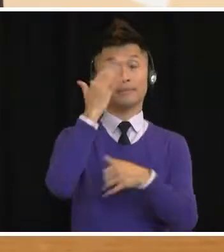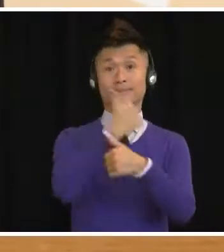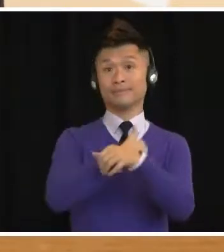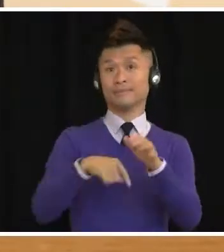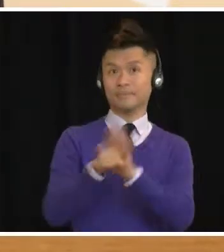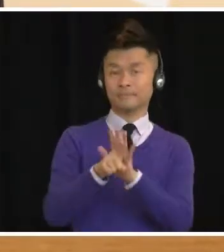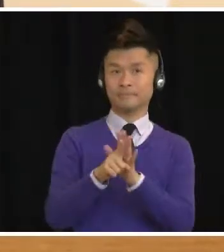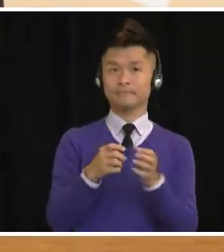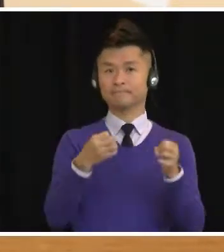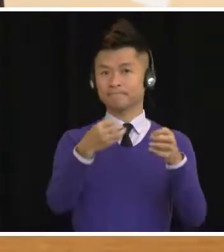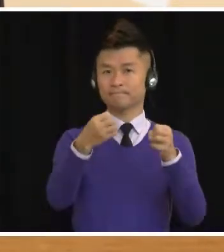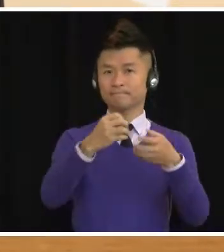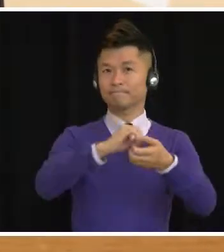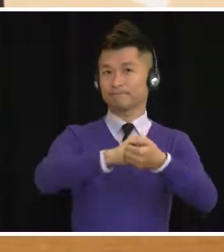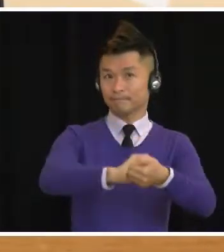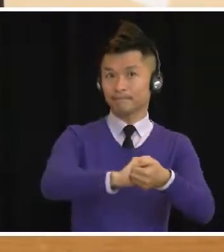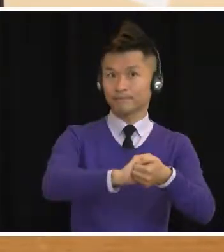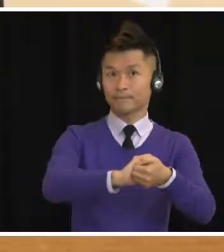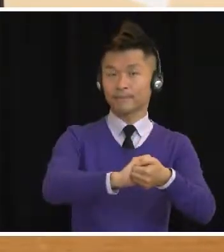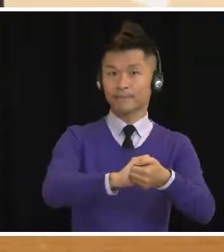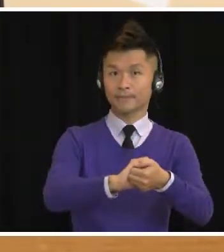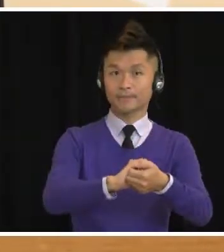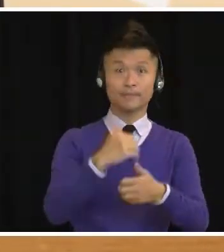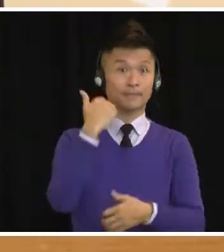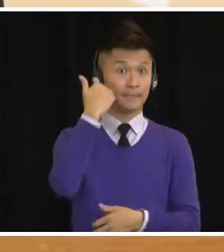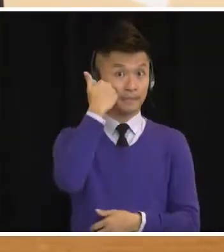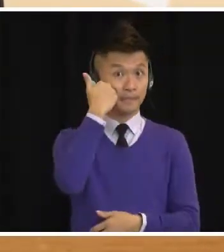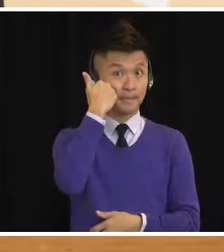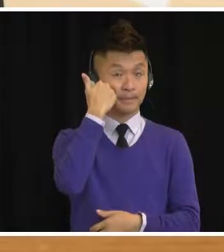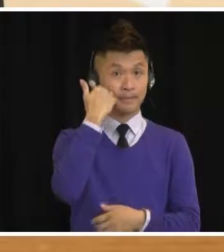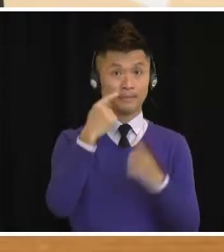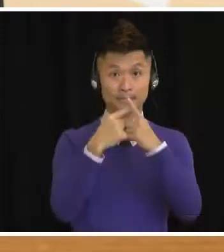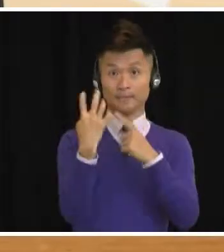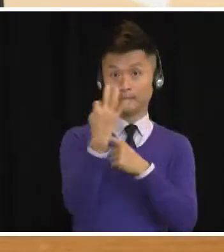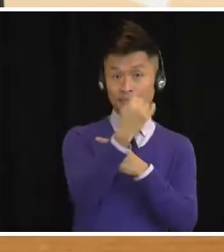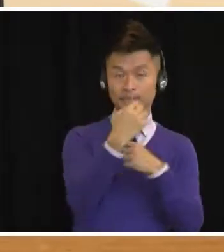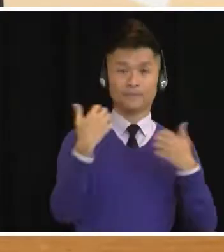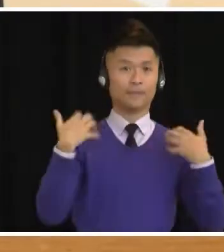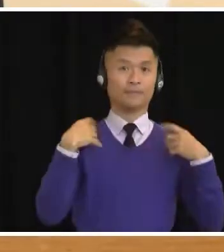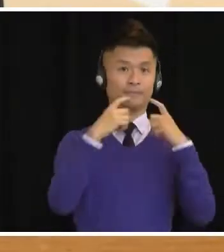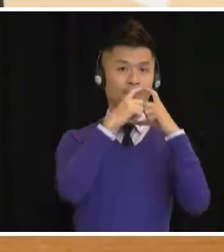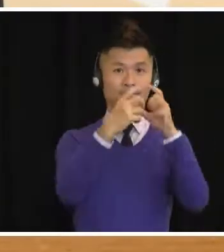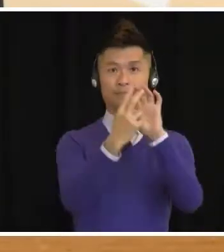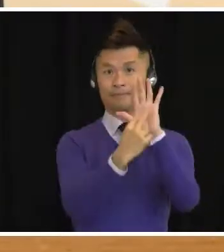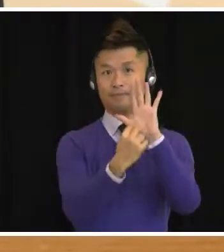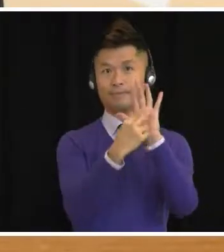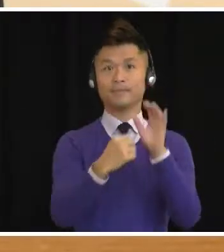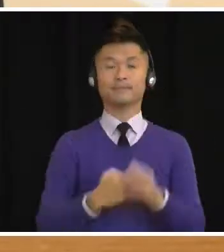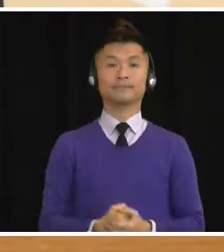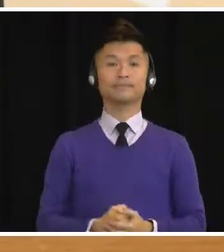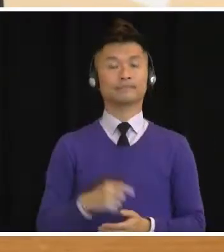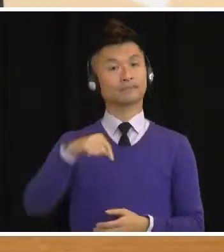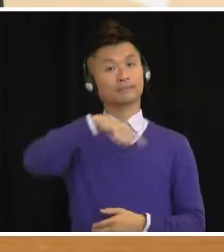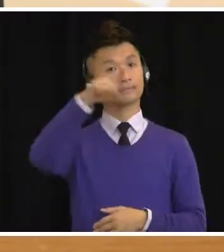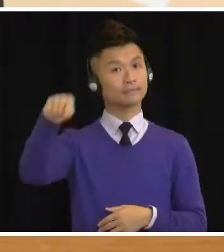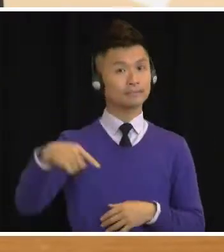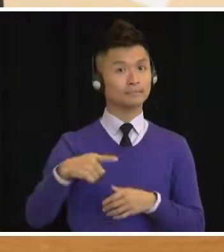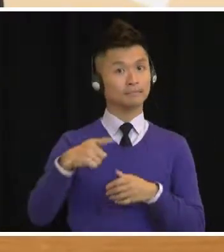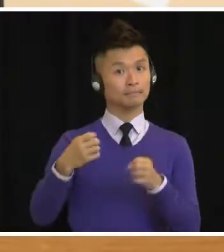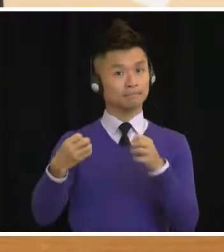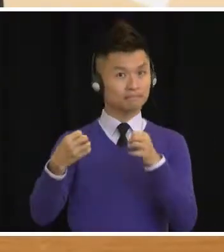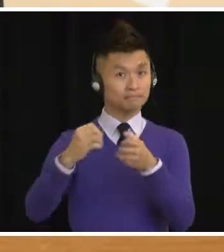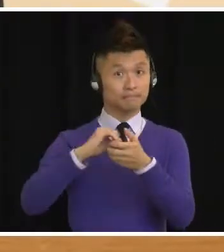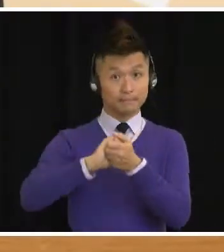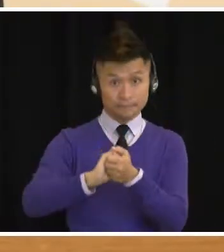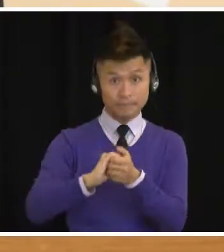small break. You don't need to leave. You don't need to move.